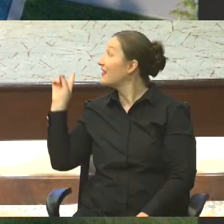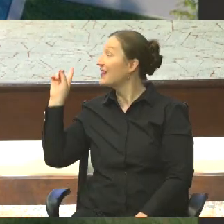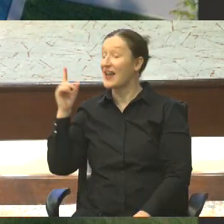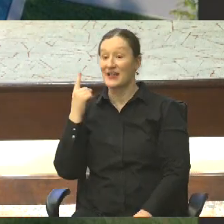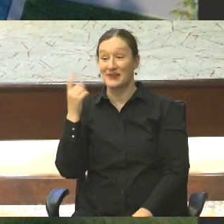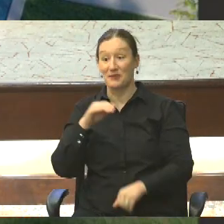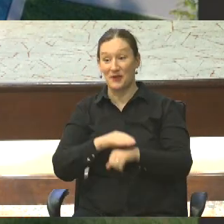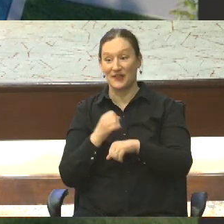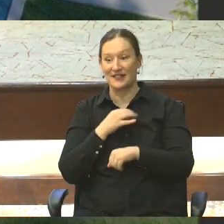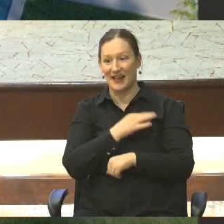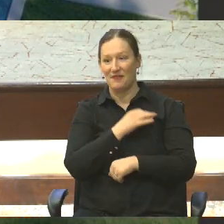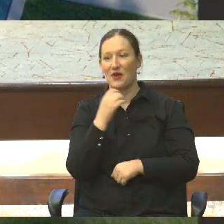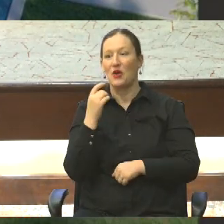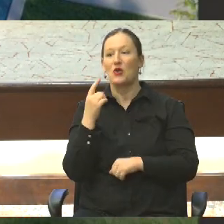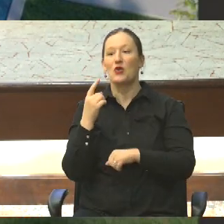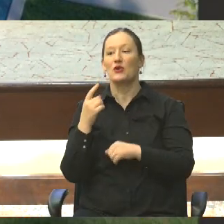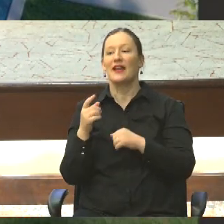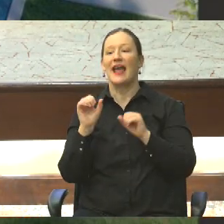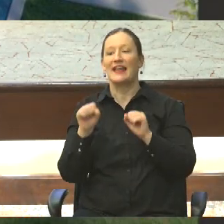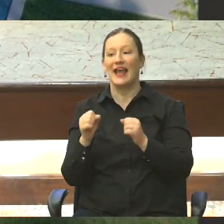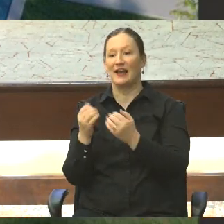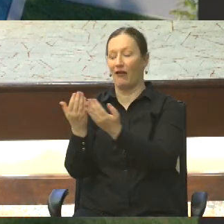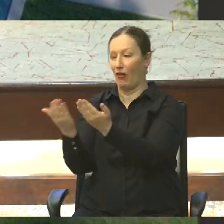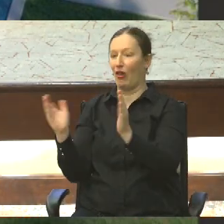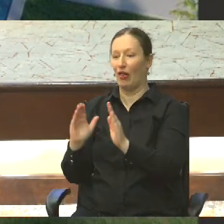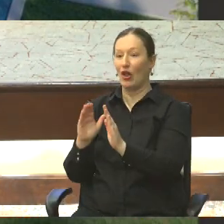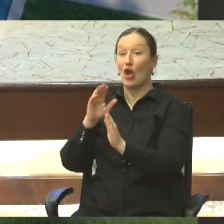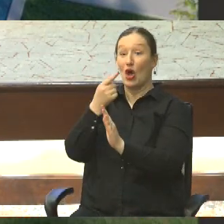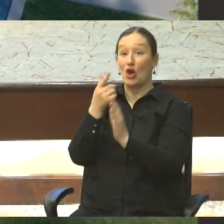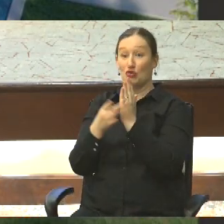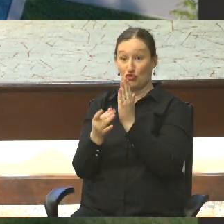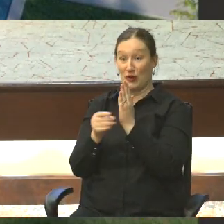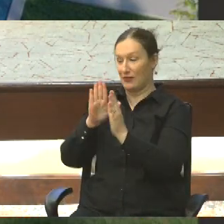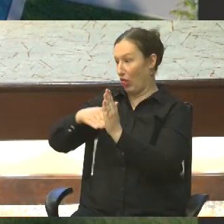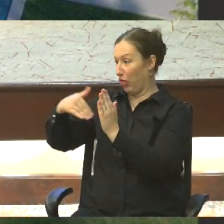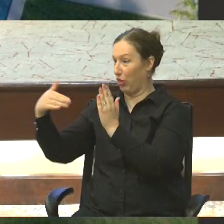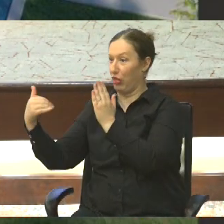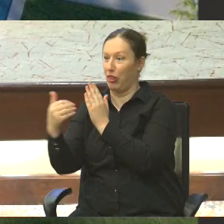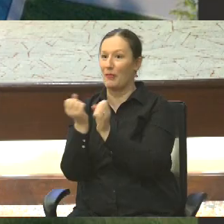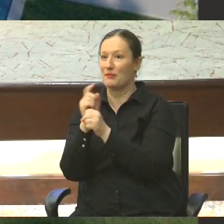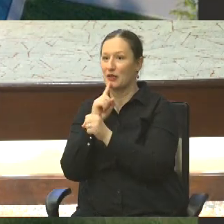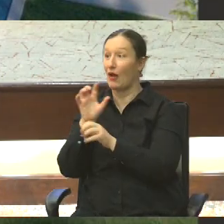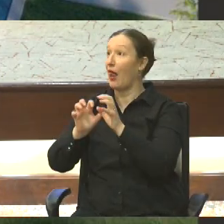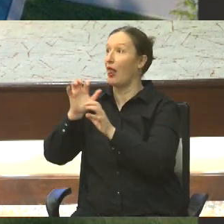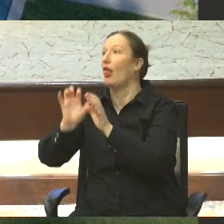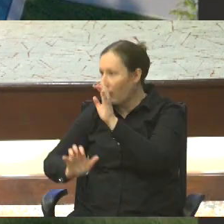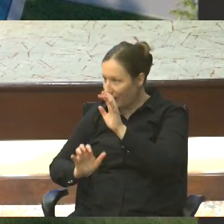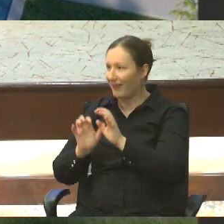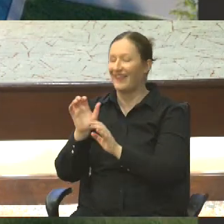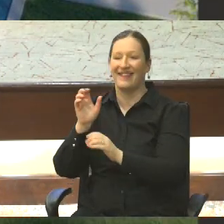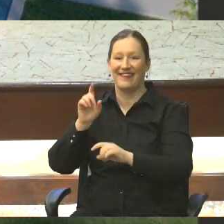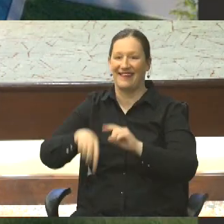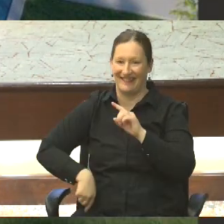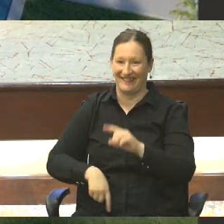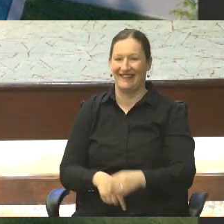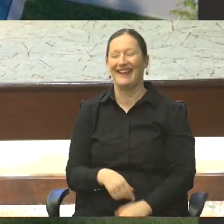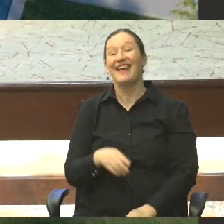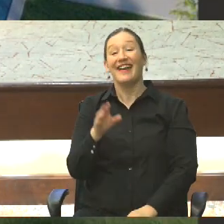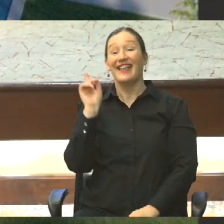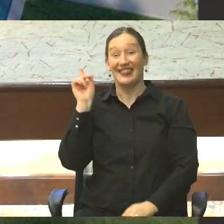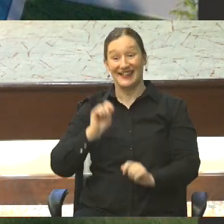outside. Make sure Joss isn't on top. Thank you. This slide, the only bad